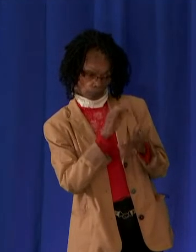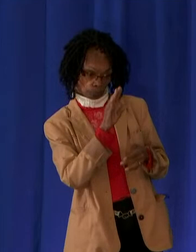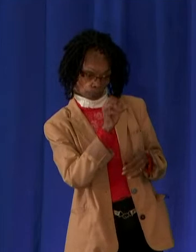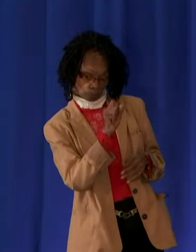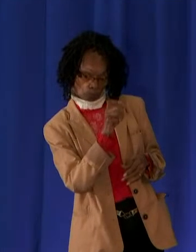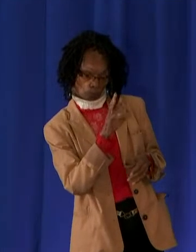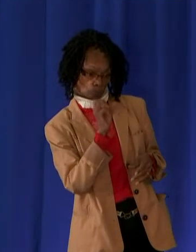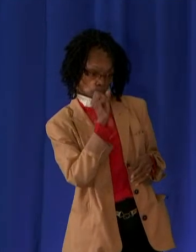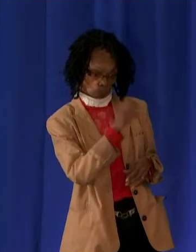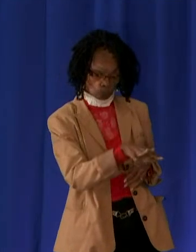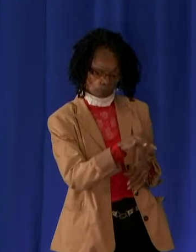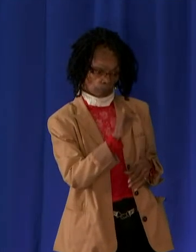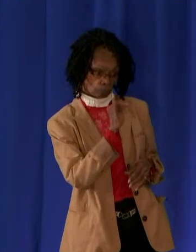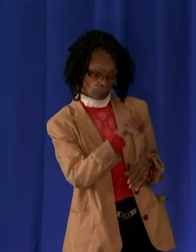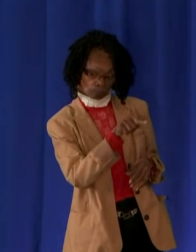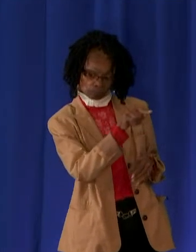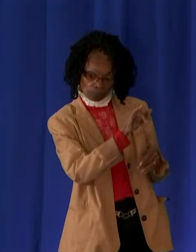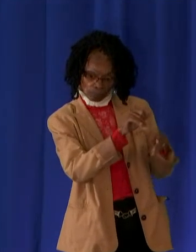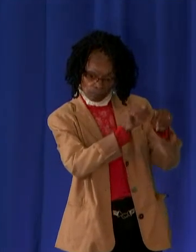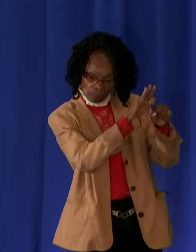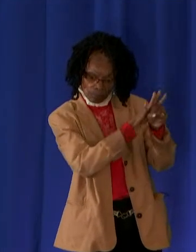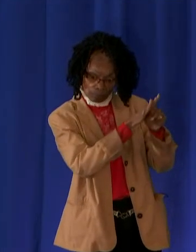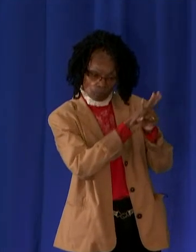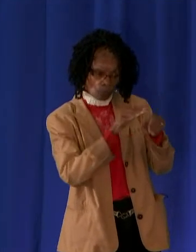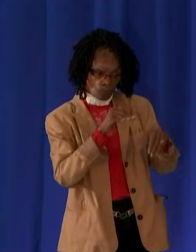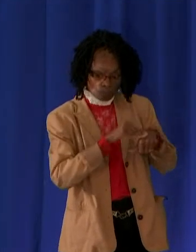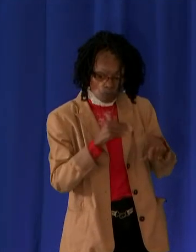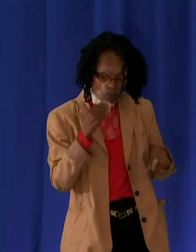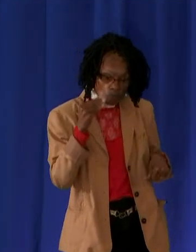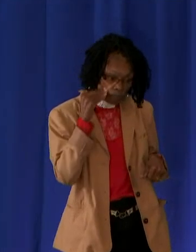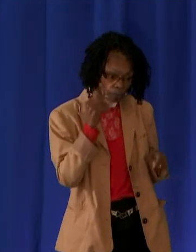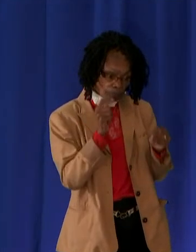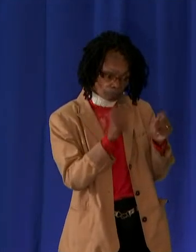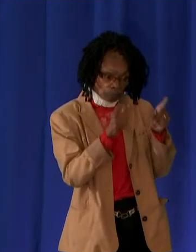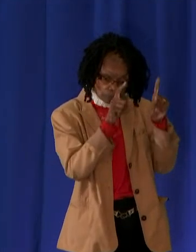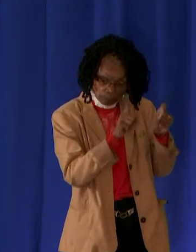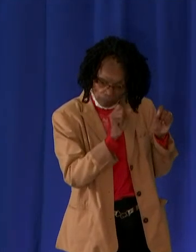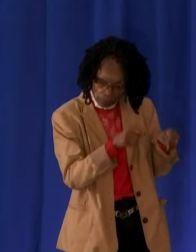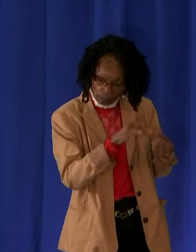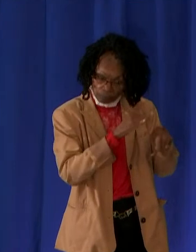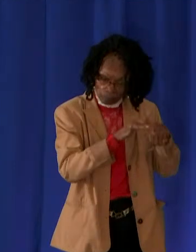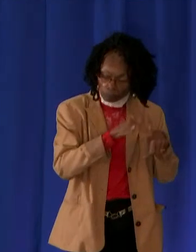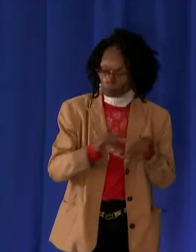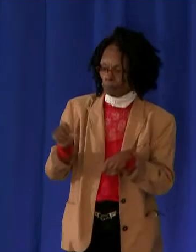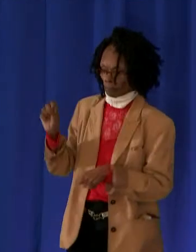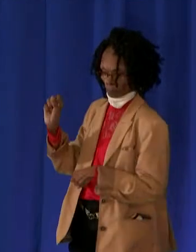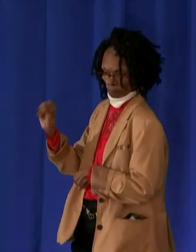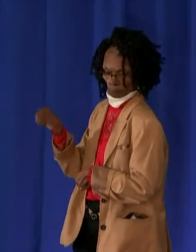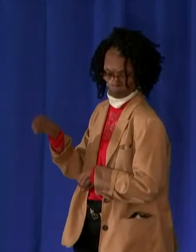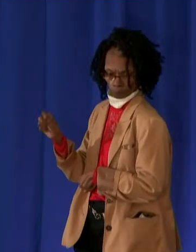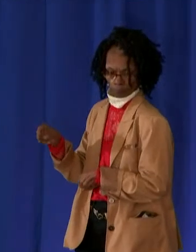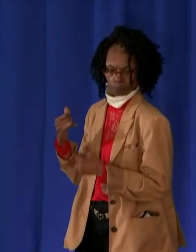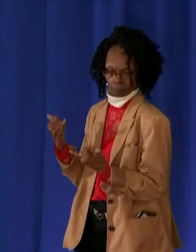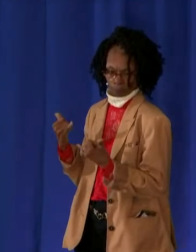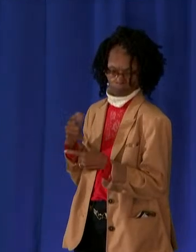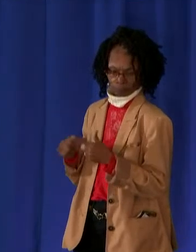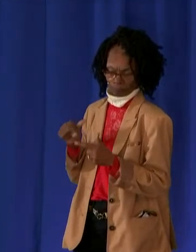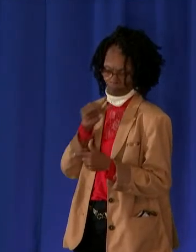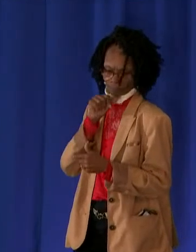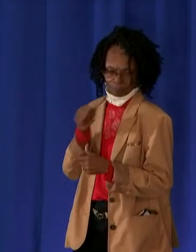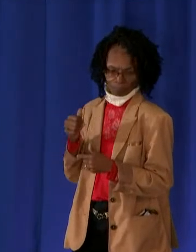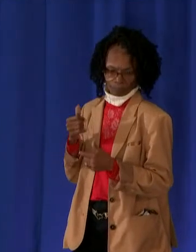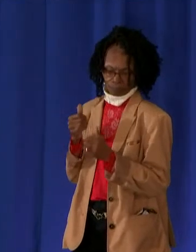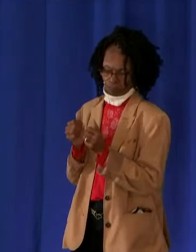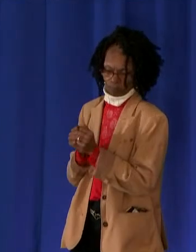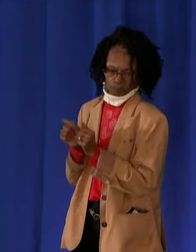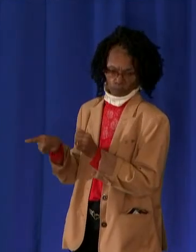and drop those off, and also get the at-home rapid test kits? Will those still be available? Yes, currently. We haven't rolled